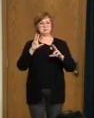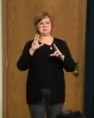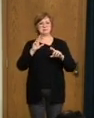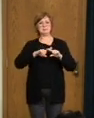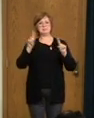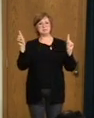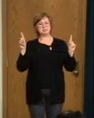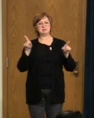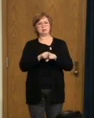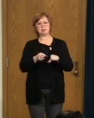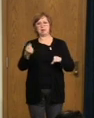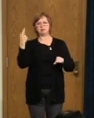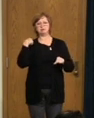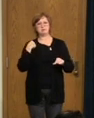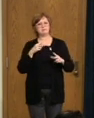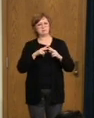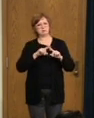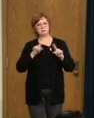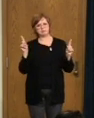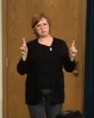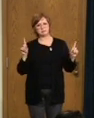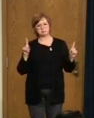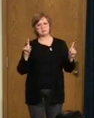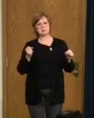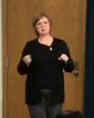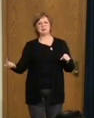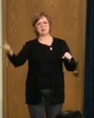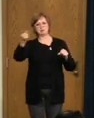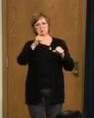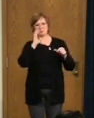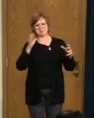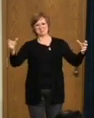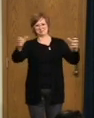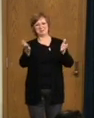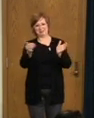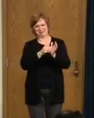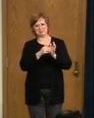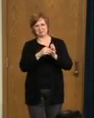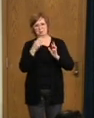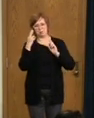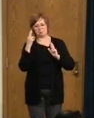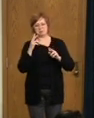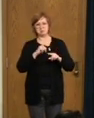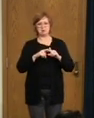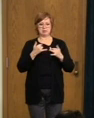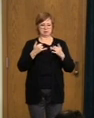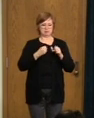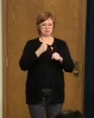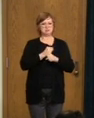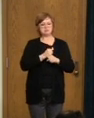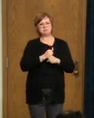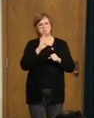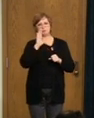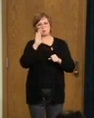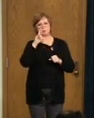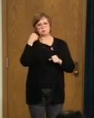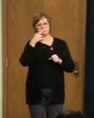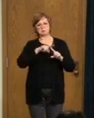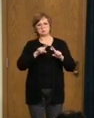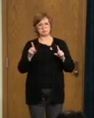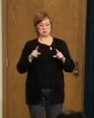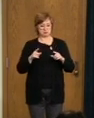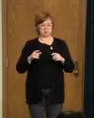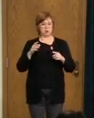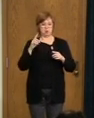year's Christmas as well. With respect to taking ownership for what is occurring here today and what we're announcing